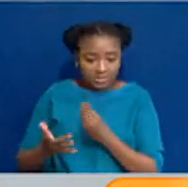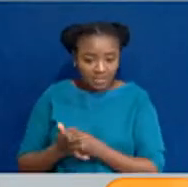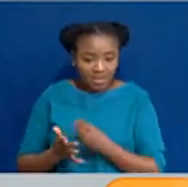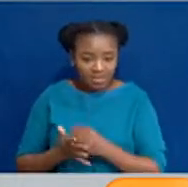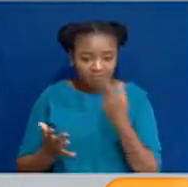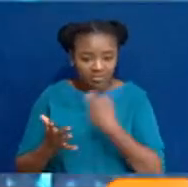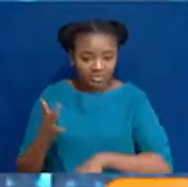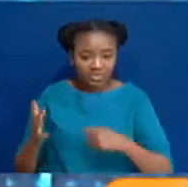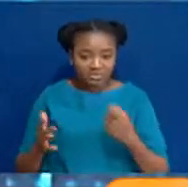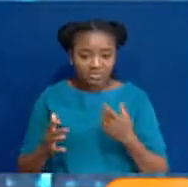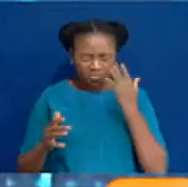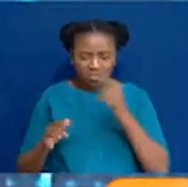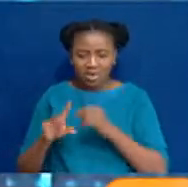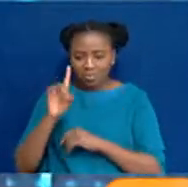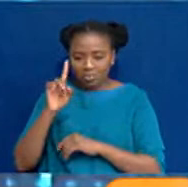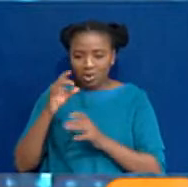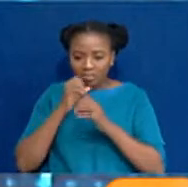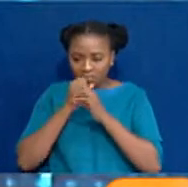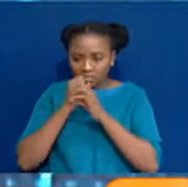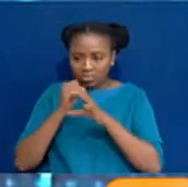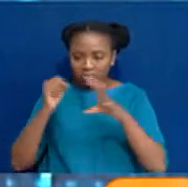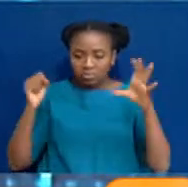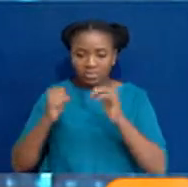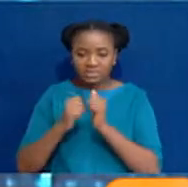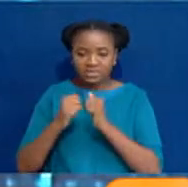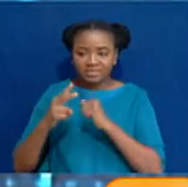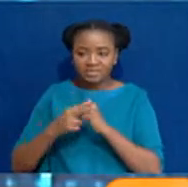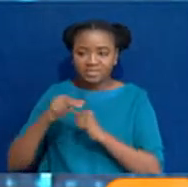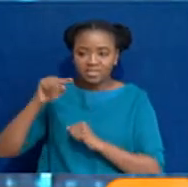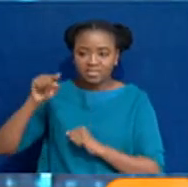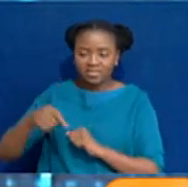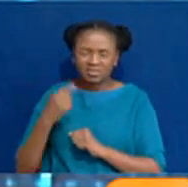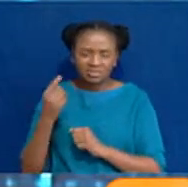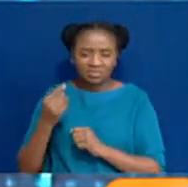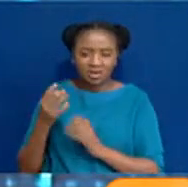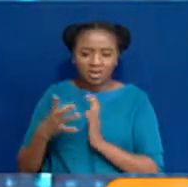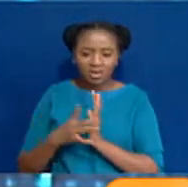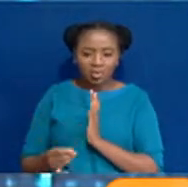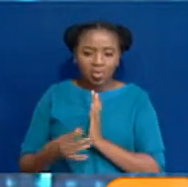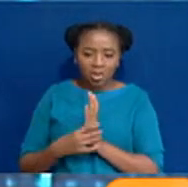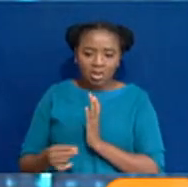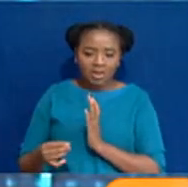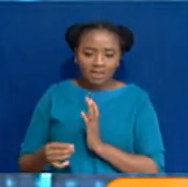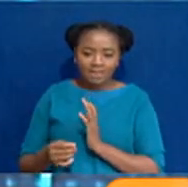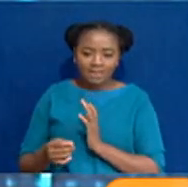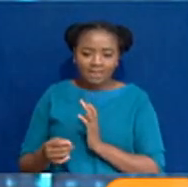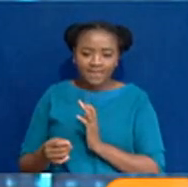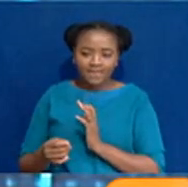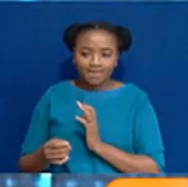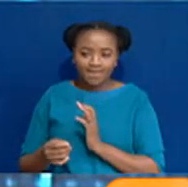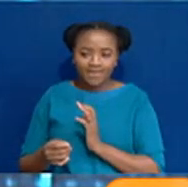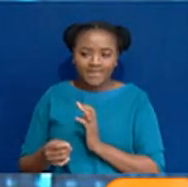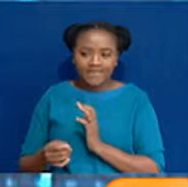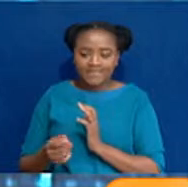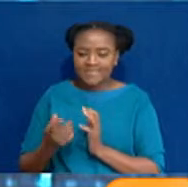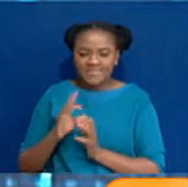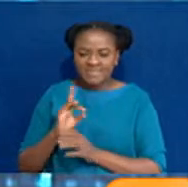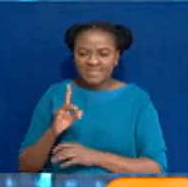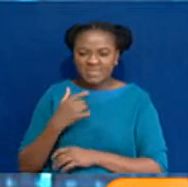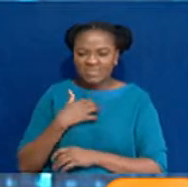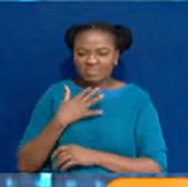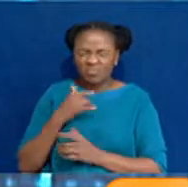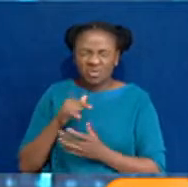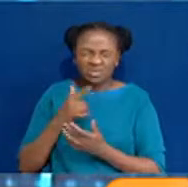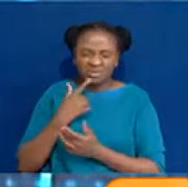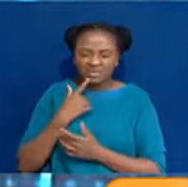money. First of all, one balloon was $17,000. I will not say it was a waste of taxpayers' money. I don't want to